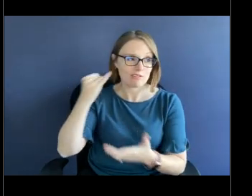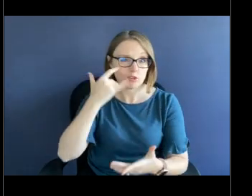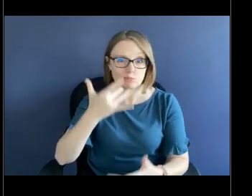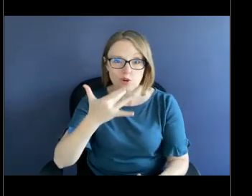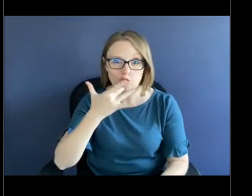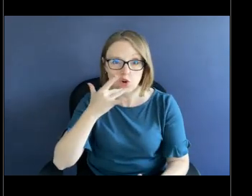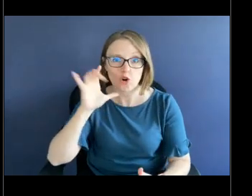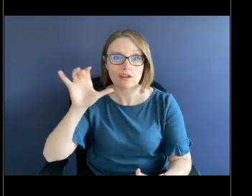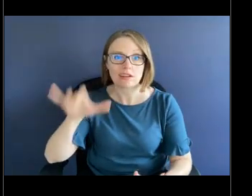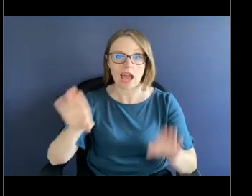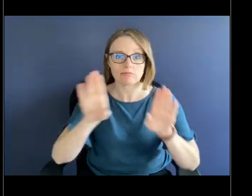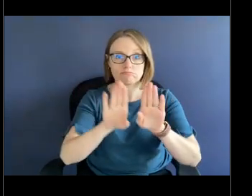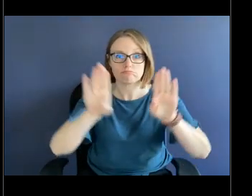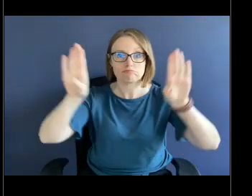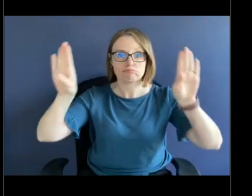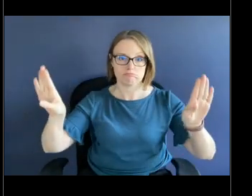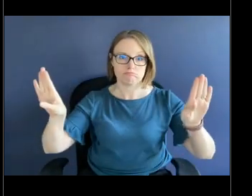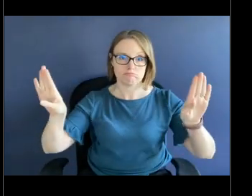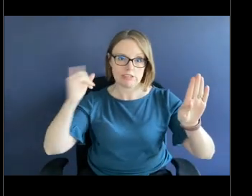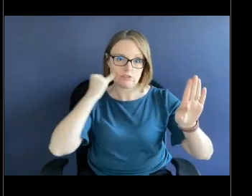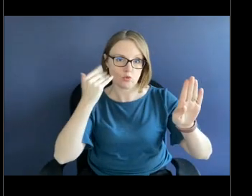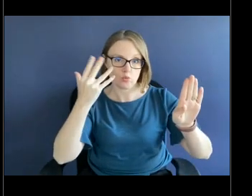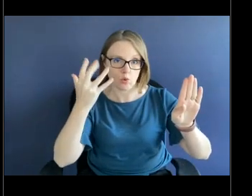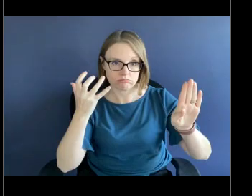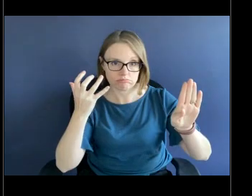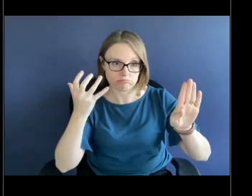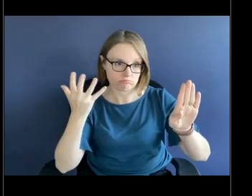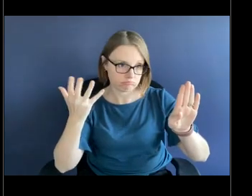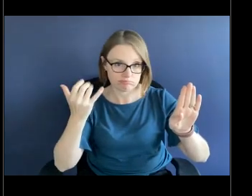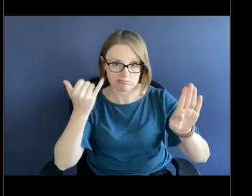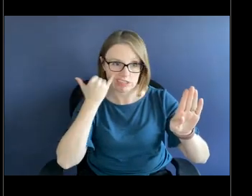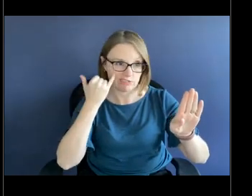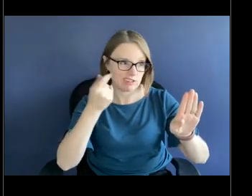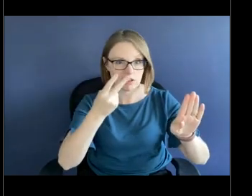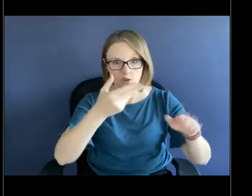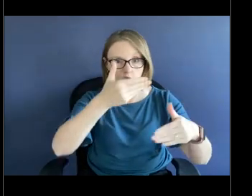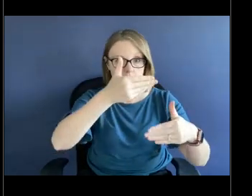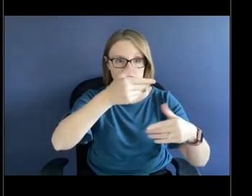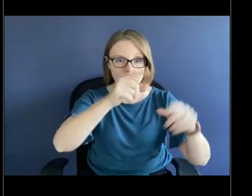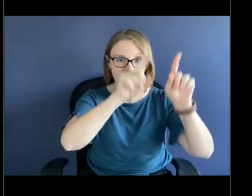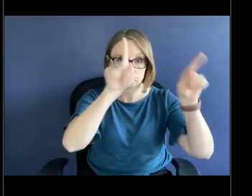control panel to another window if you have multiple screens.